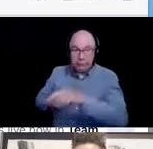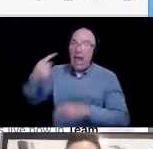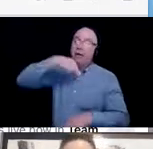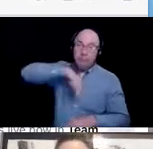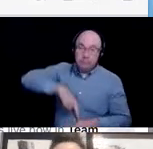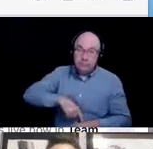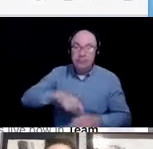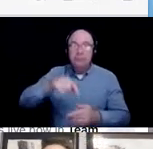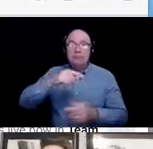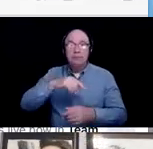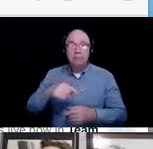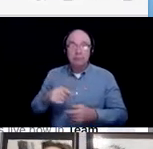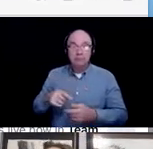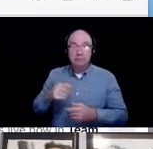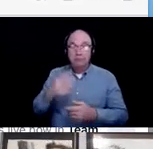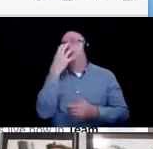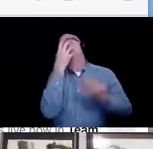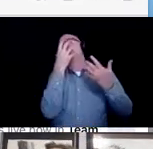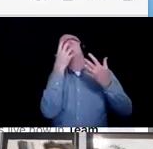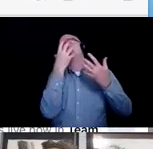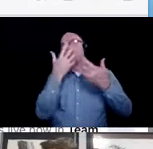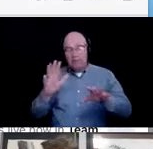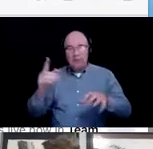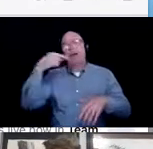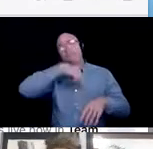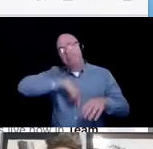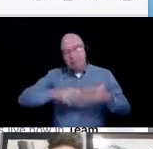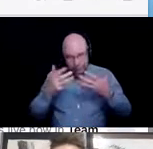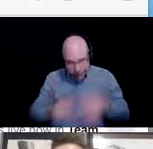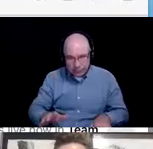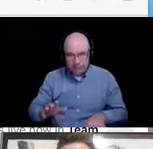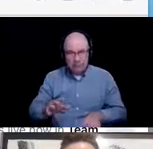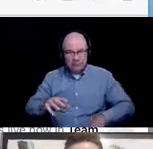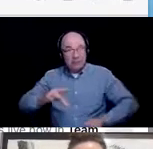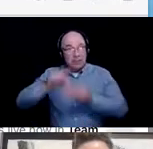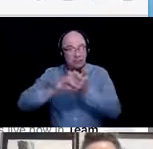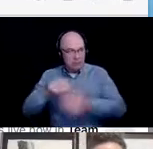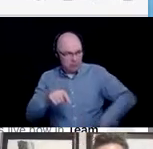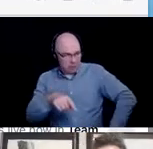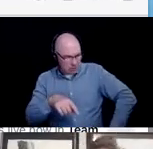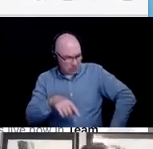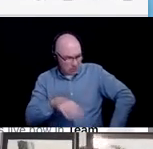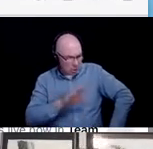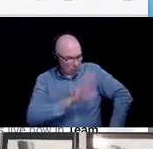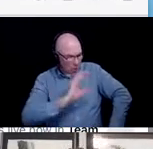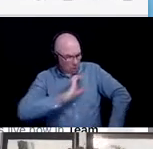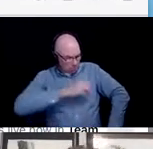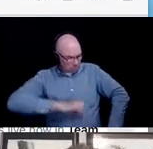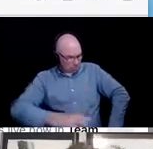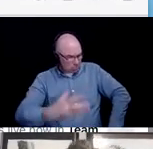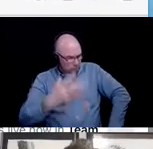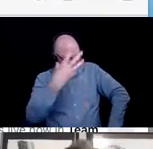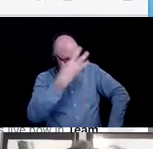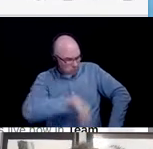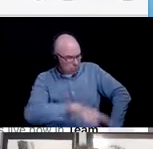when my son came out of the anesthesia, the specialist was there and he said, son, you have a beautiful gut. Whatever